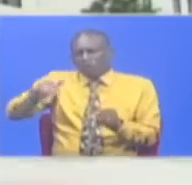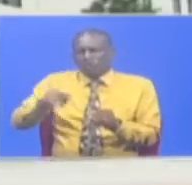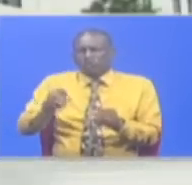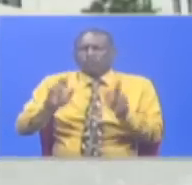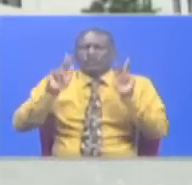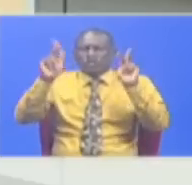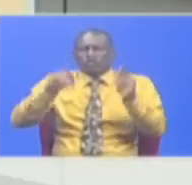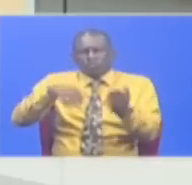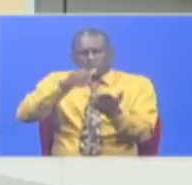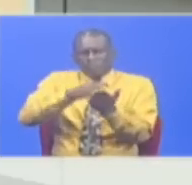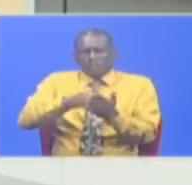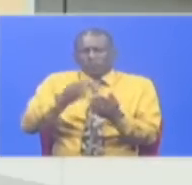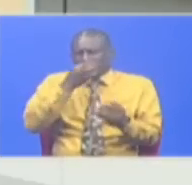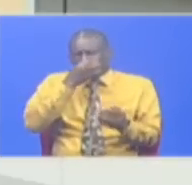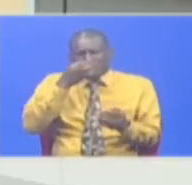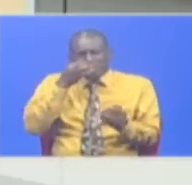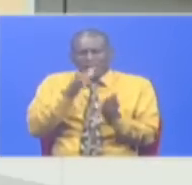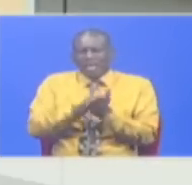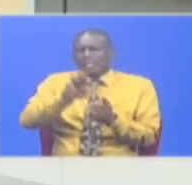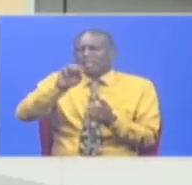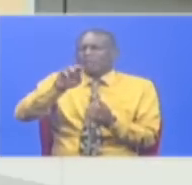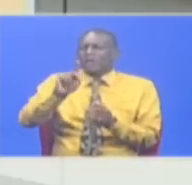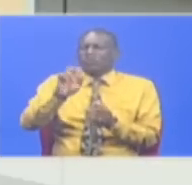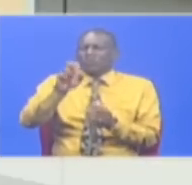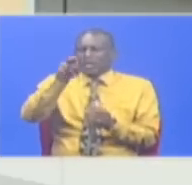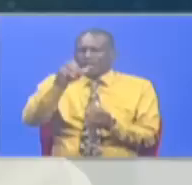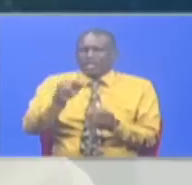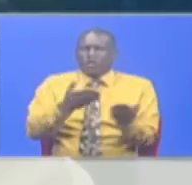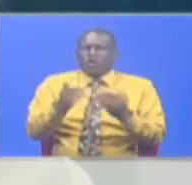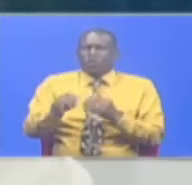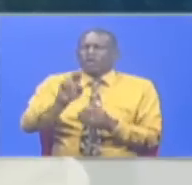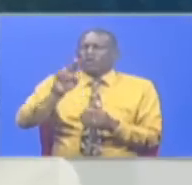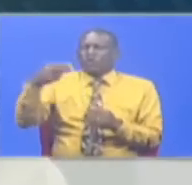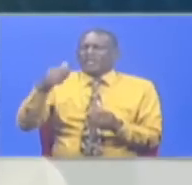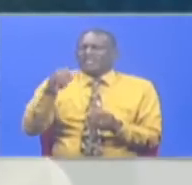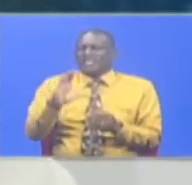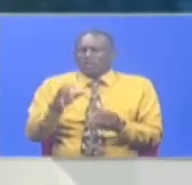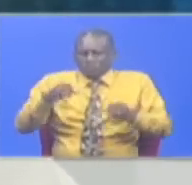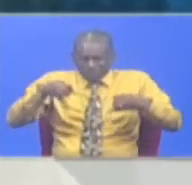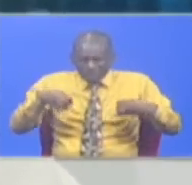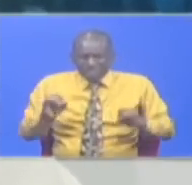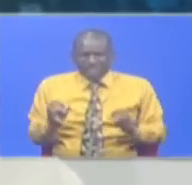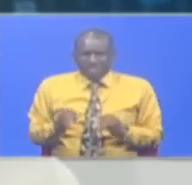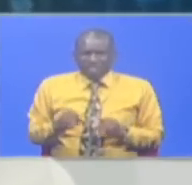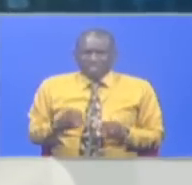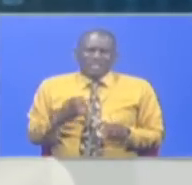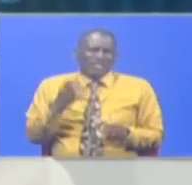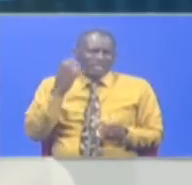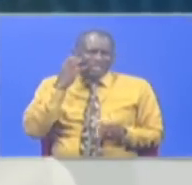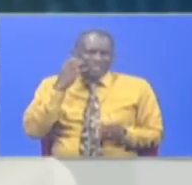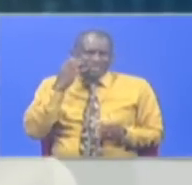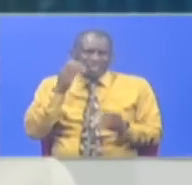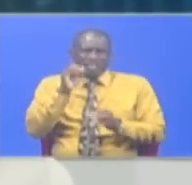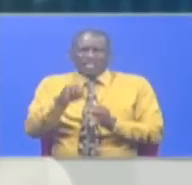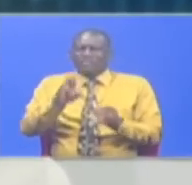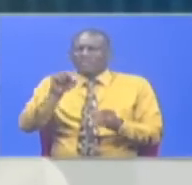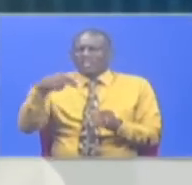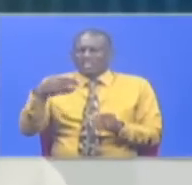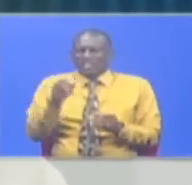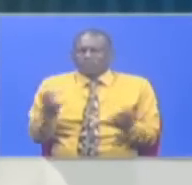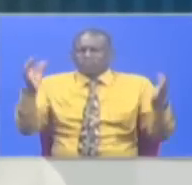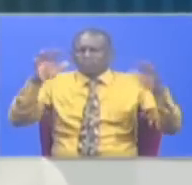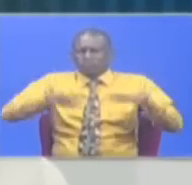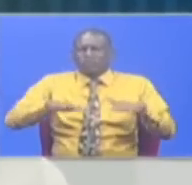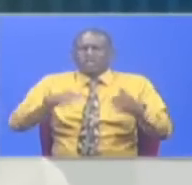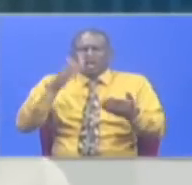Machakos, Nyeri and Makueni, where UHC was piloted. It would be sad if NHIF collapsed. Okay. It has really transformed